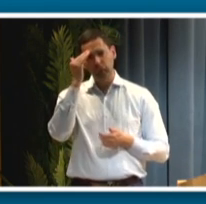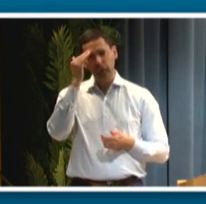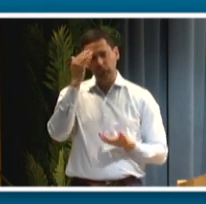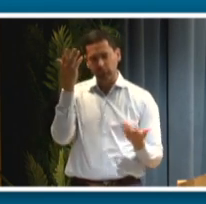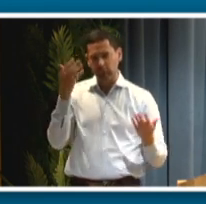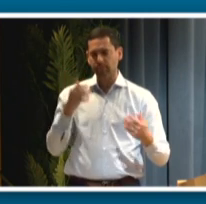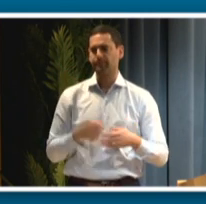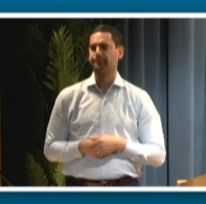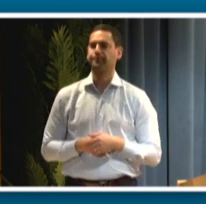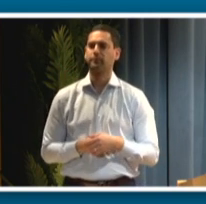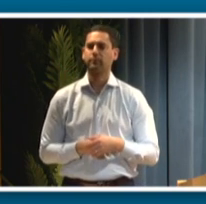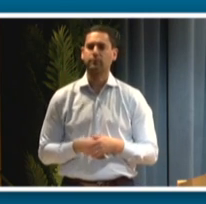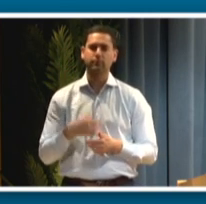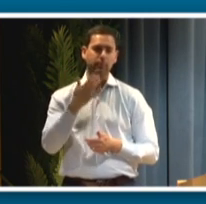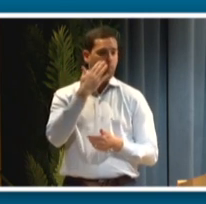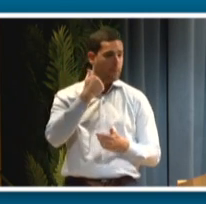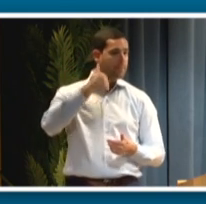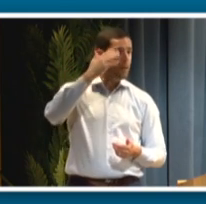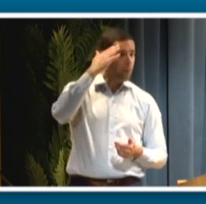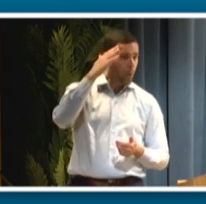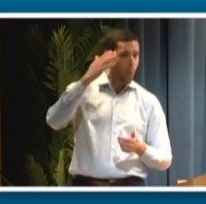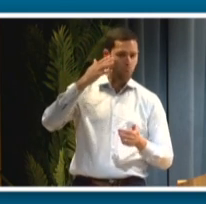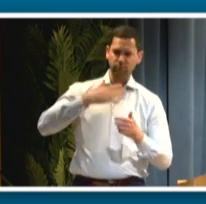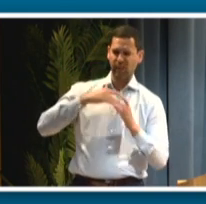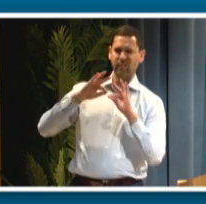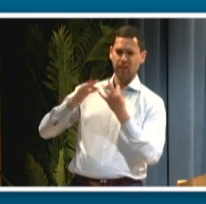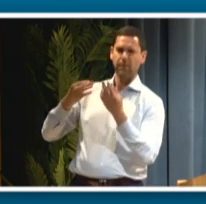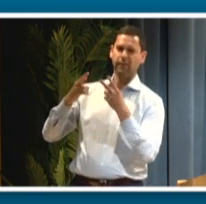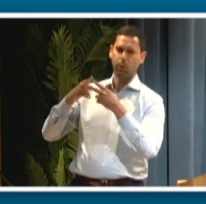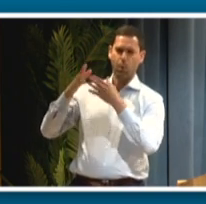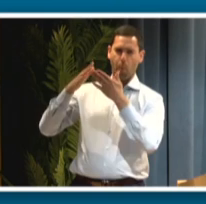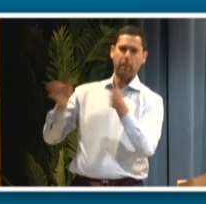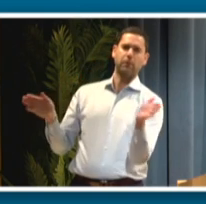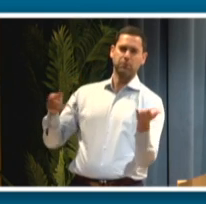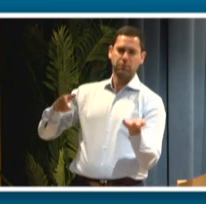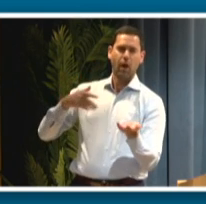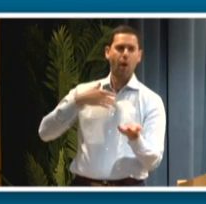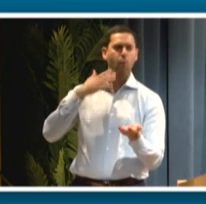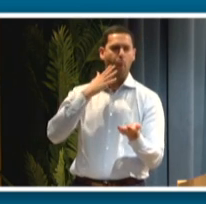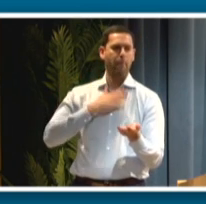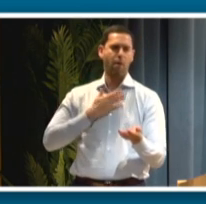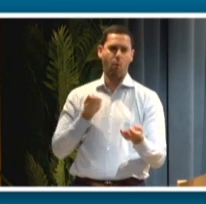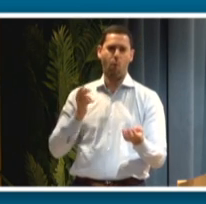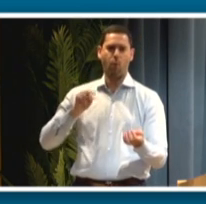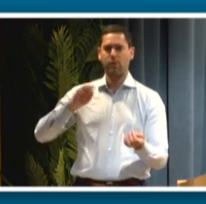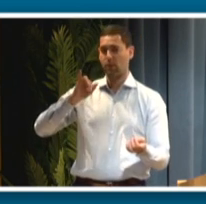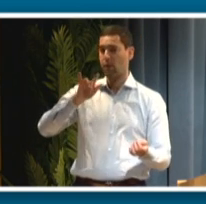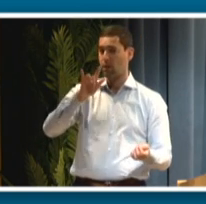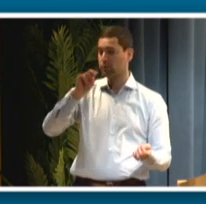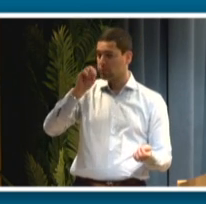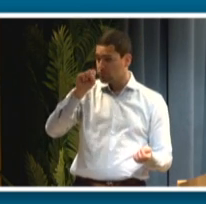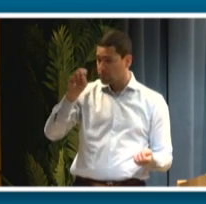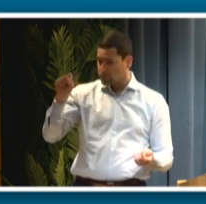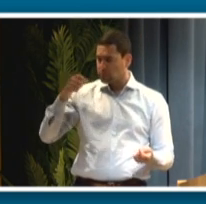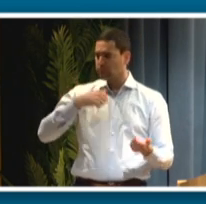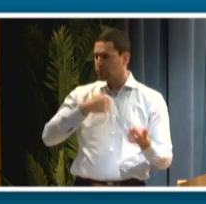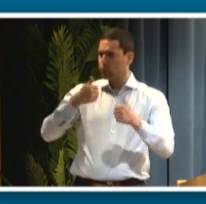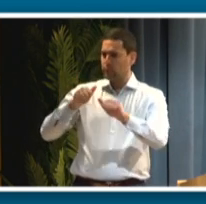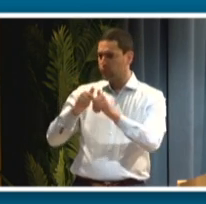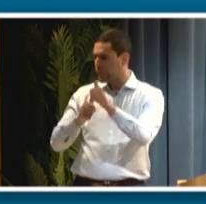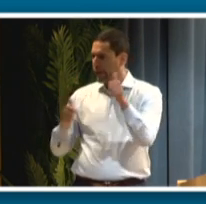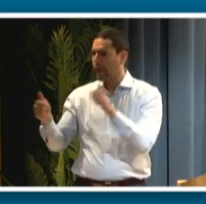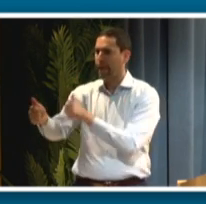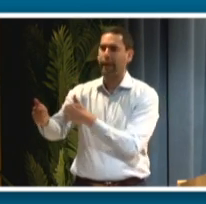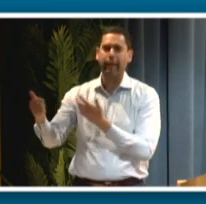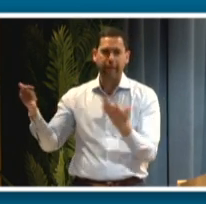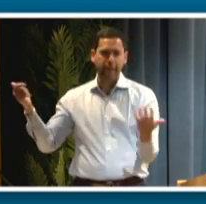because I know that, and because I come from a family that's very open about that, and because I know what my illnesses are, you try to be as preemptive as you can, and you're